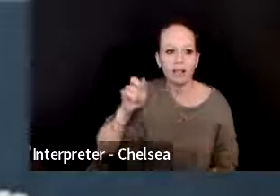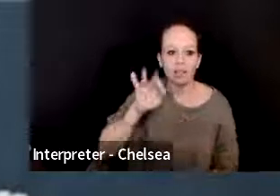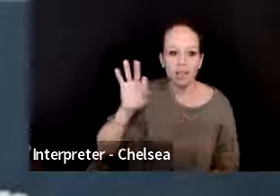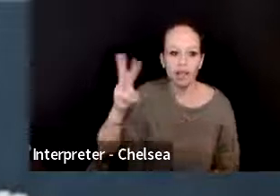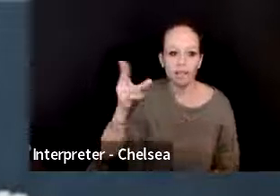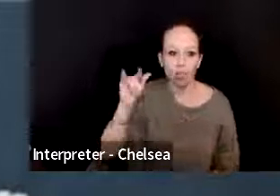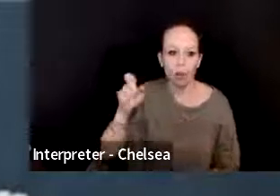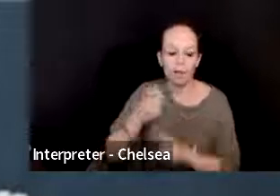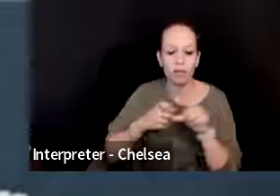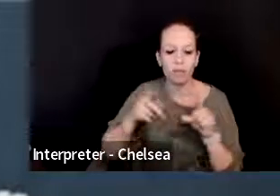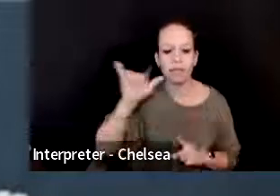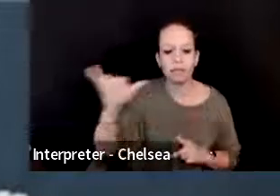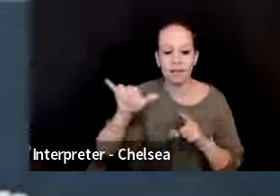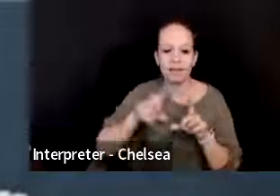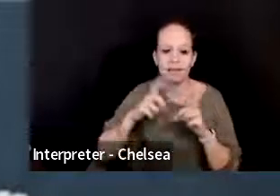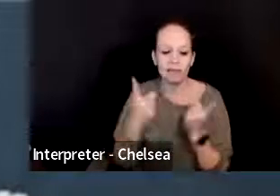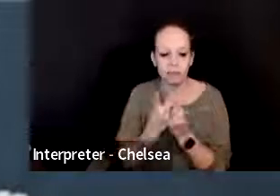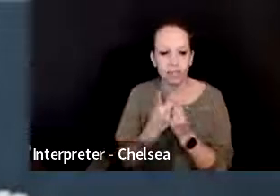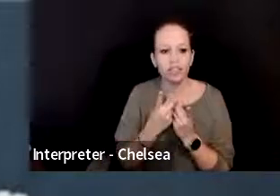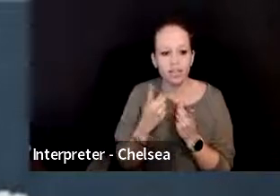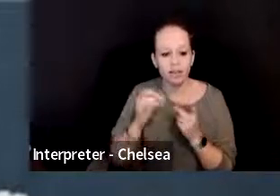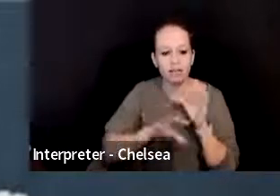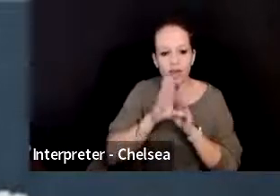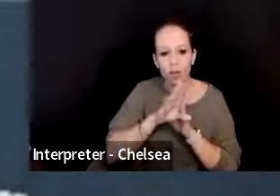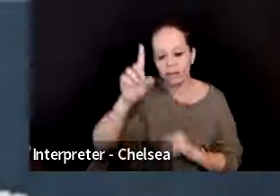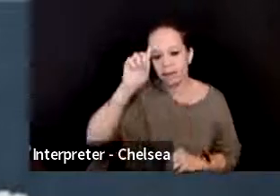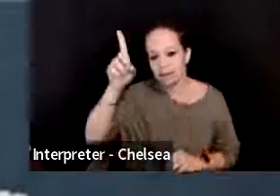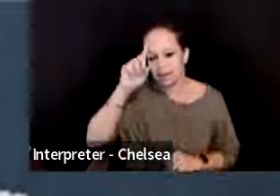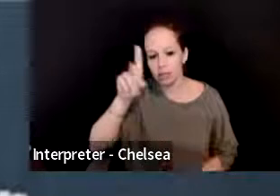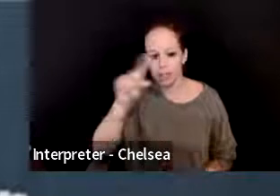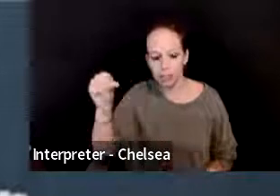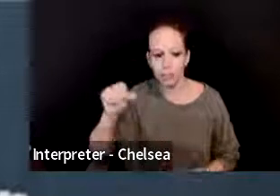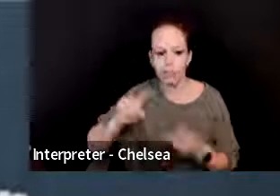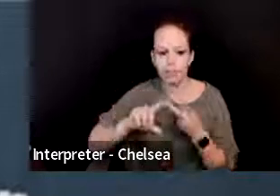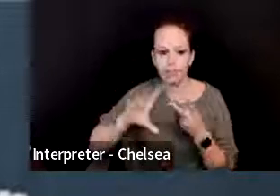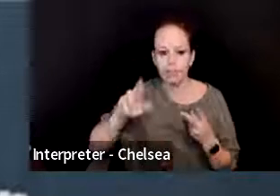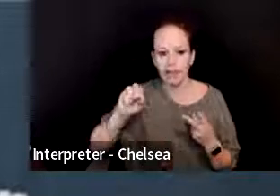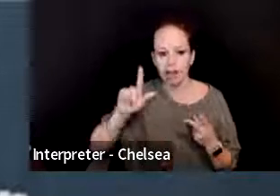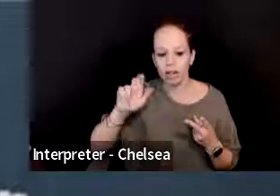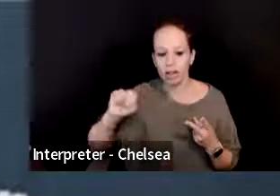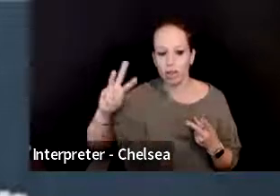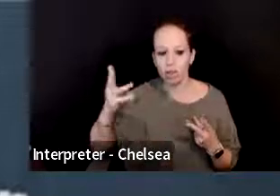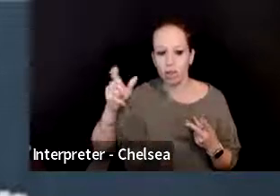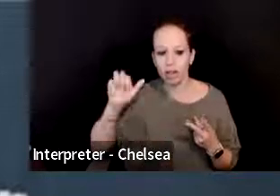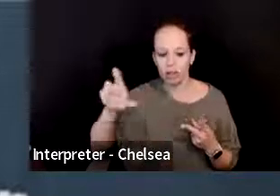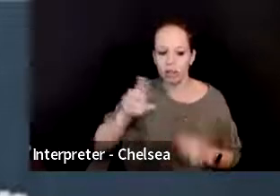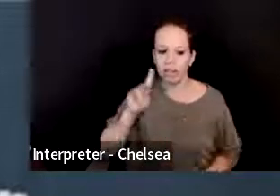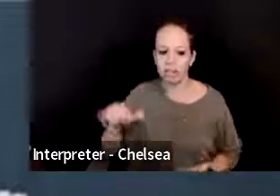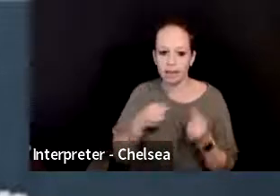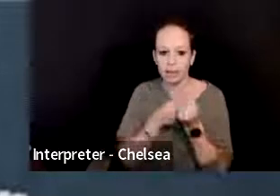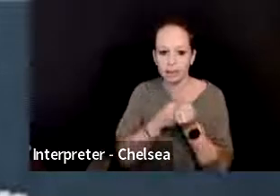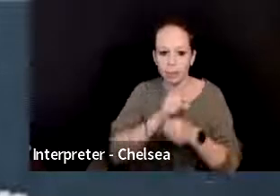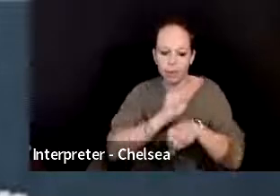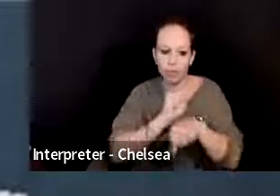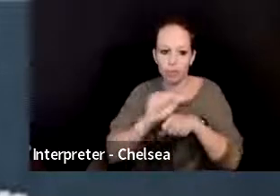of Developmental and Intellectual Disabilities and Carolyn Wheeler, Kentucky Supported Employment Training Project